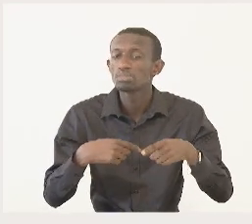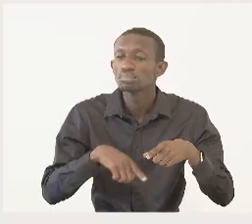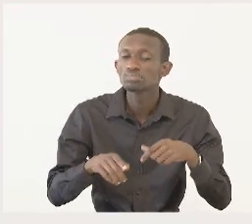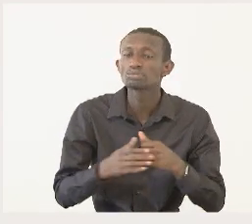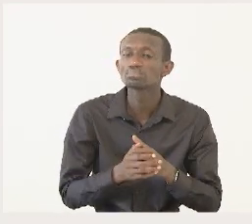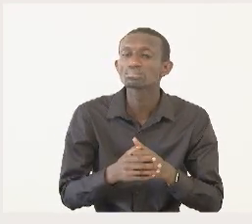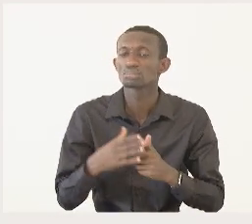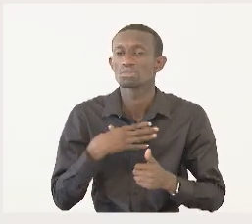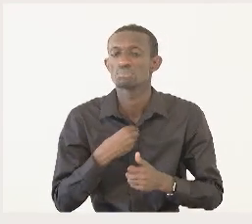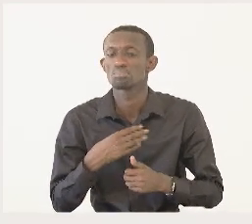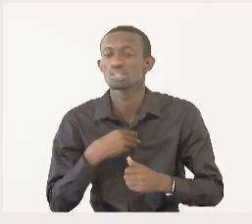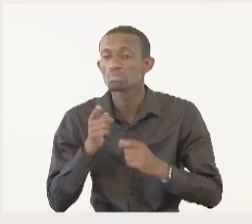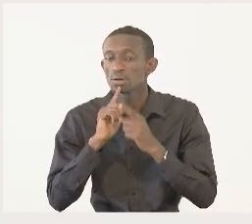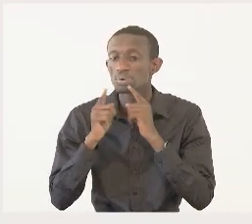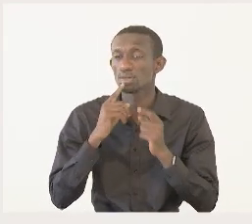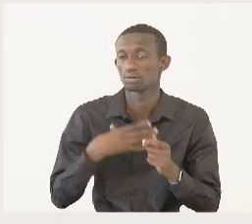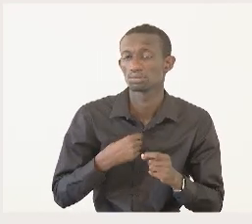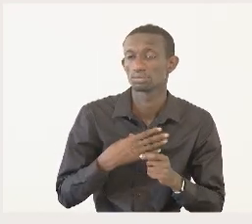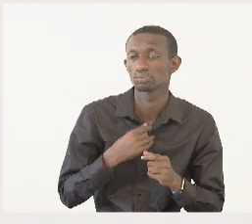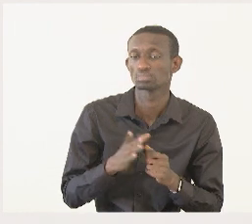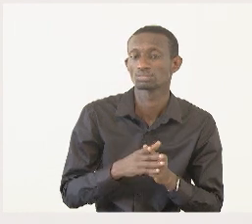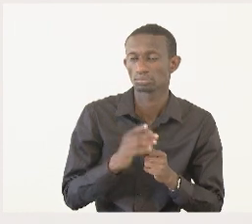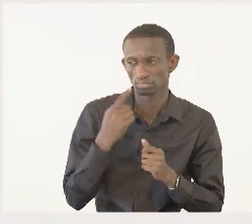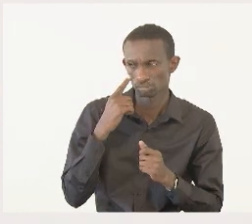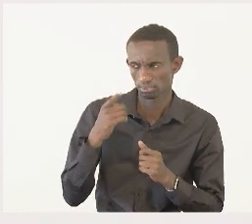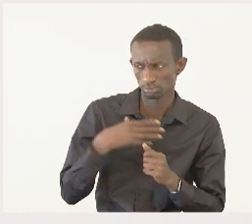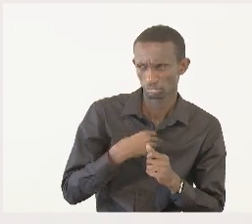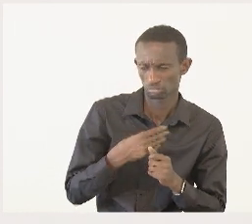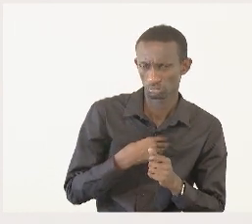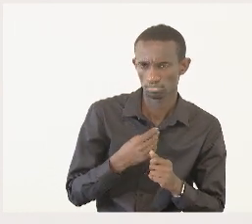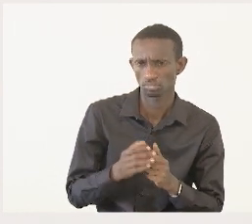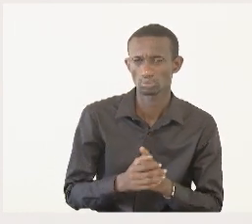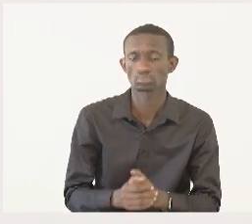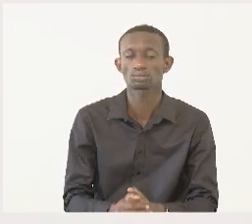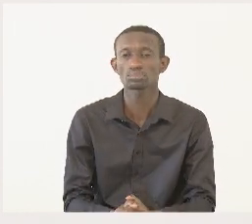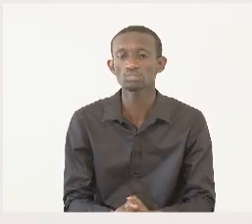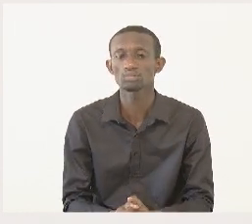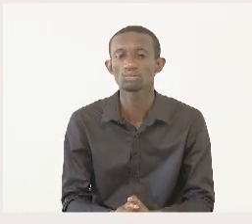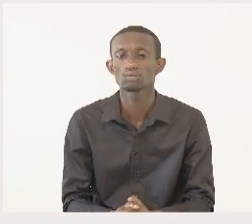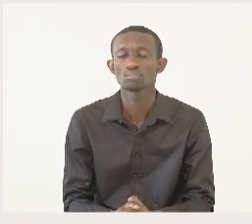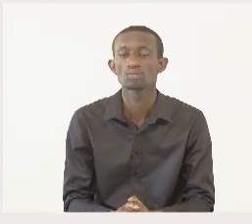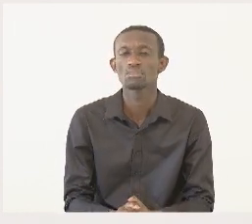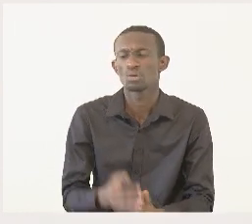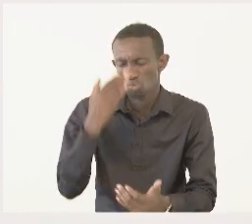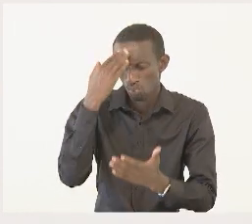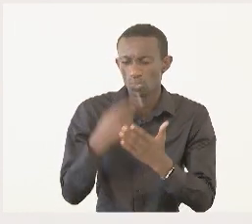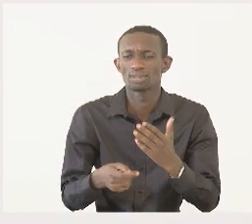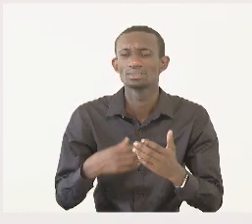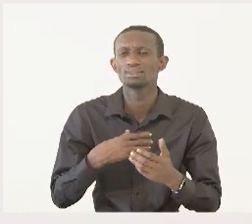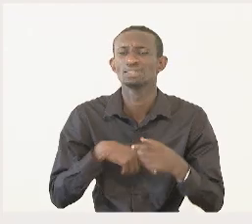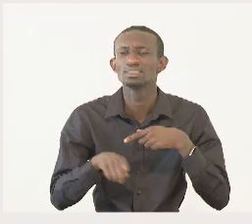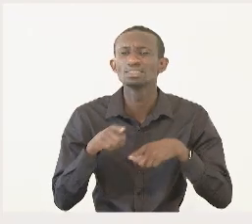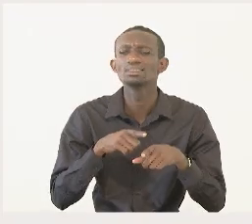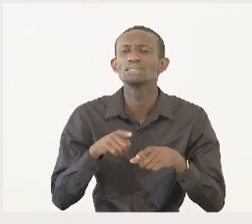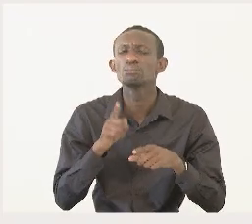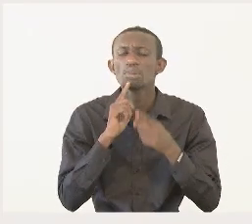is yellowish in color. And what makes it to be yellowish in color? The thing that makes the urine to be yellowish in color, it is the